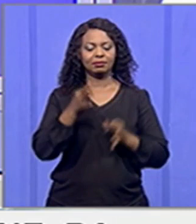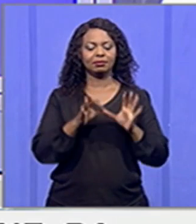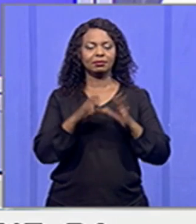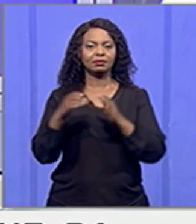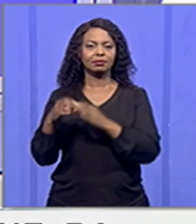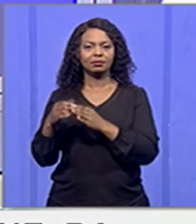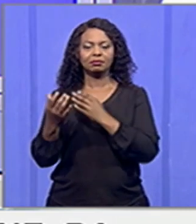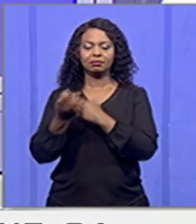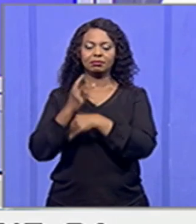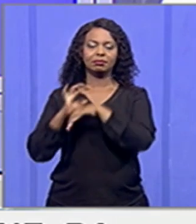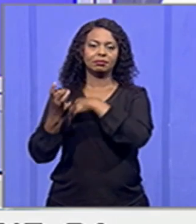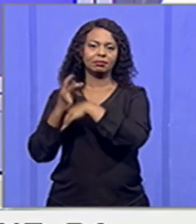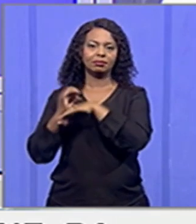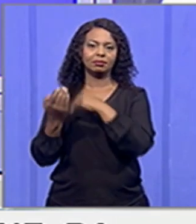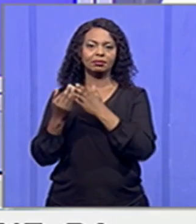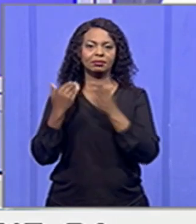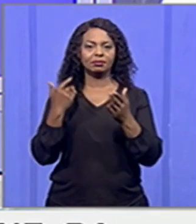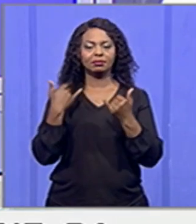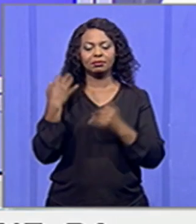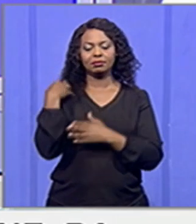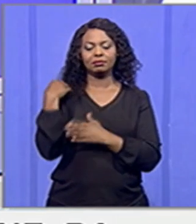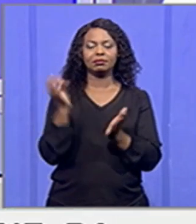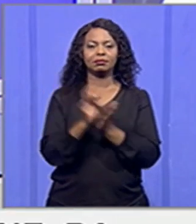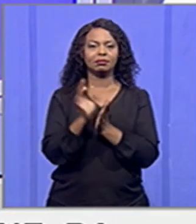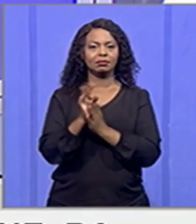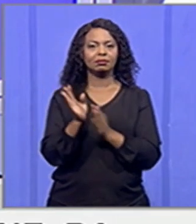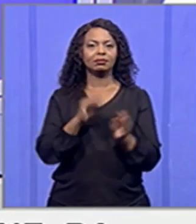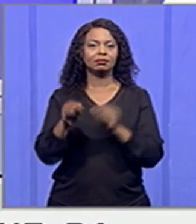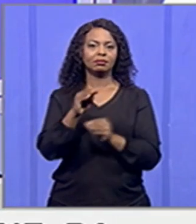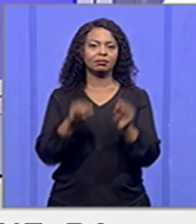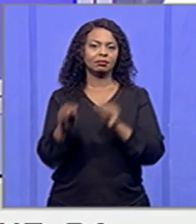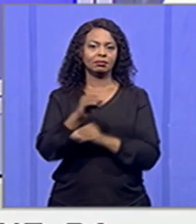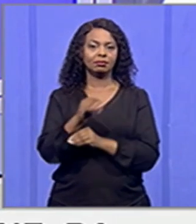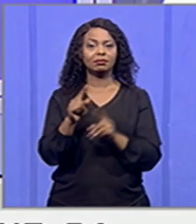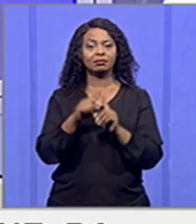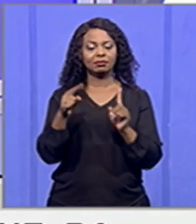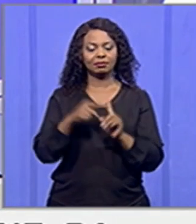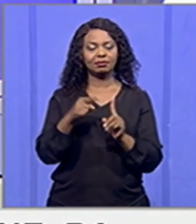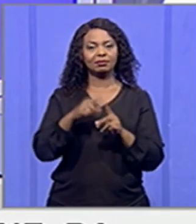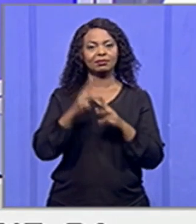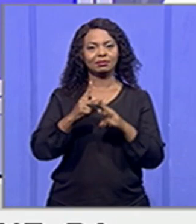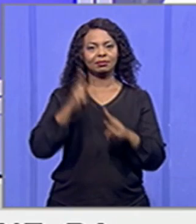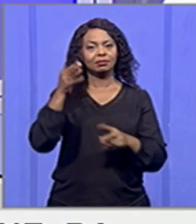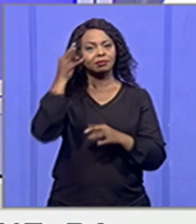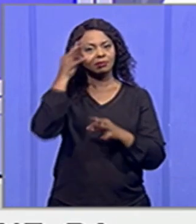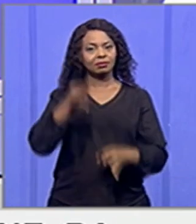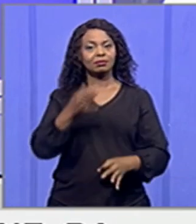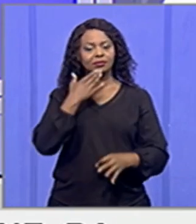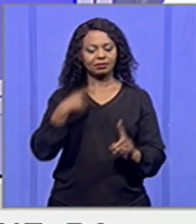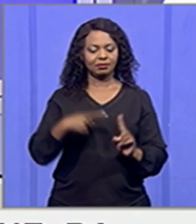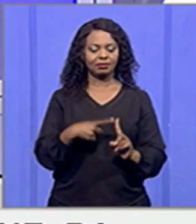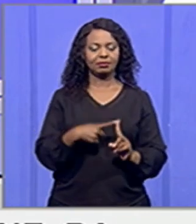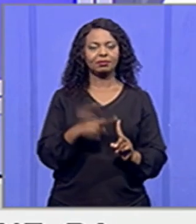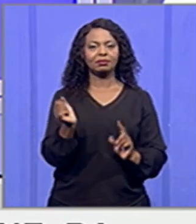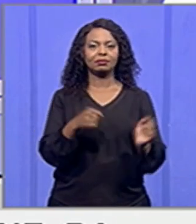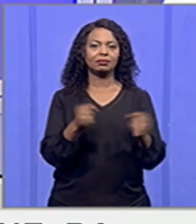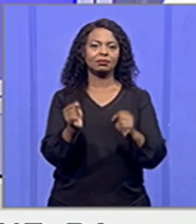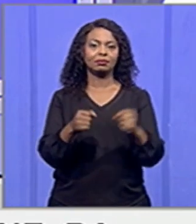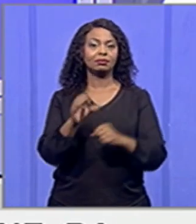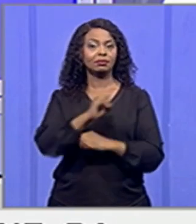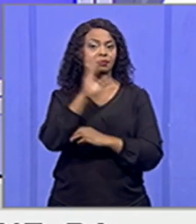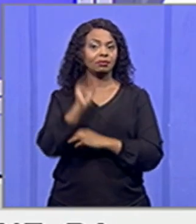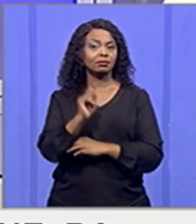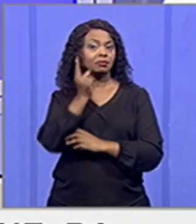fetola kabinete ya gagwe le fa kwa bofelong e le ene a swetsang go thapa. Go ntseng jalo, Maafrika Borwa a